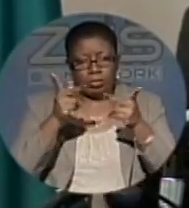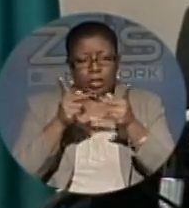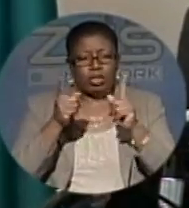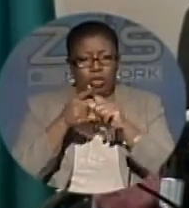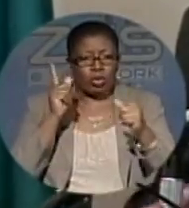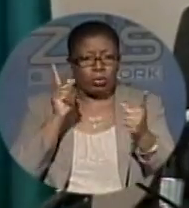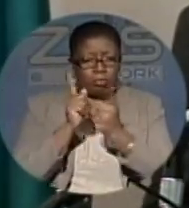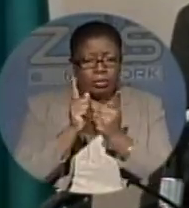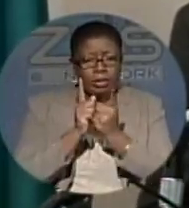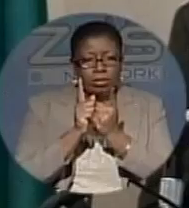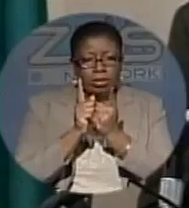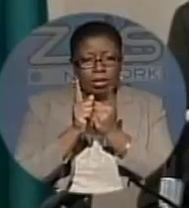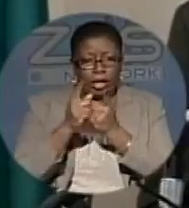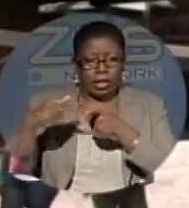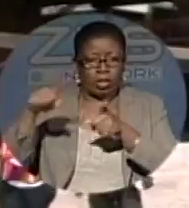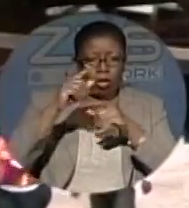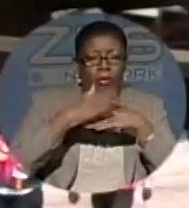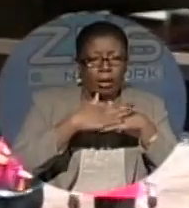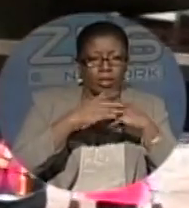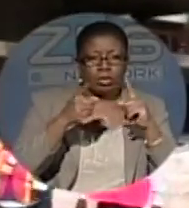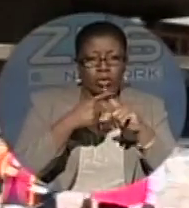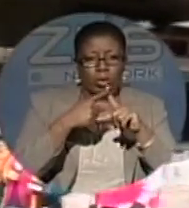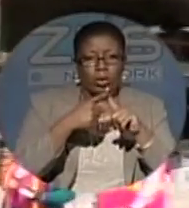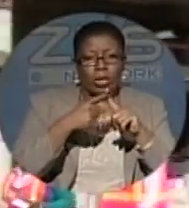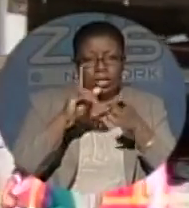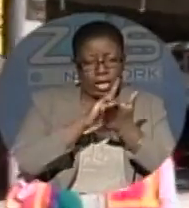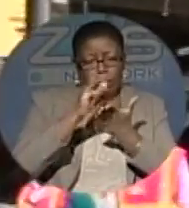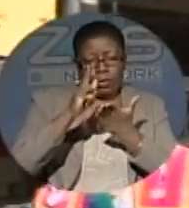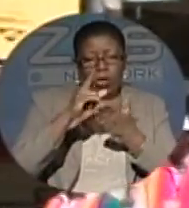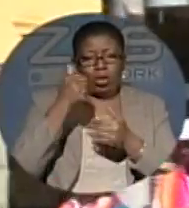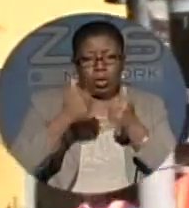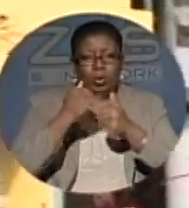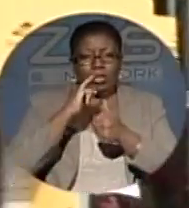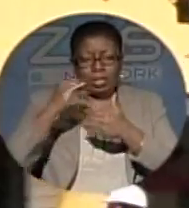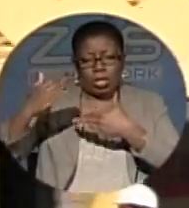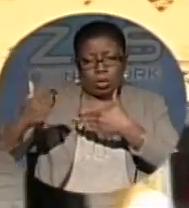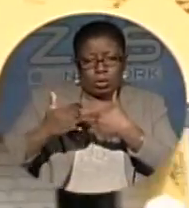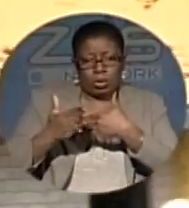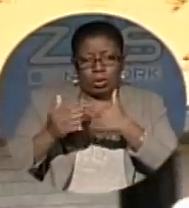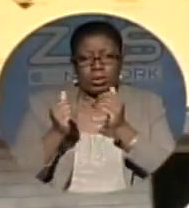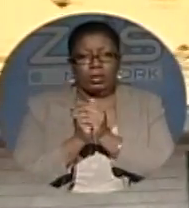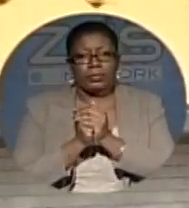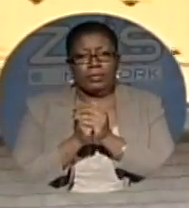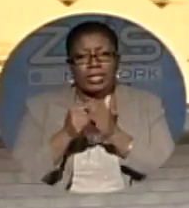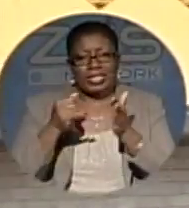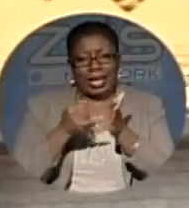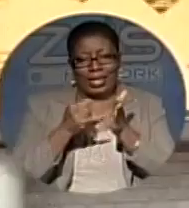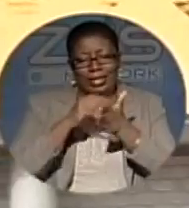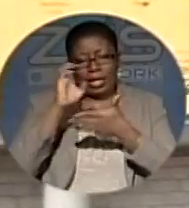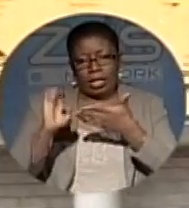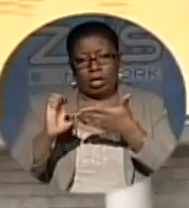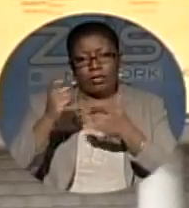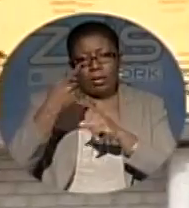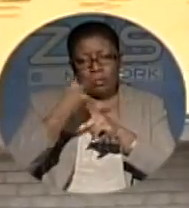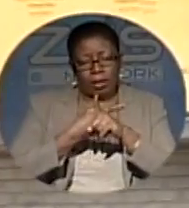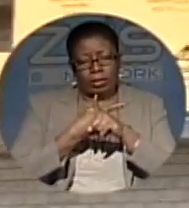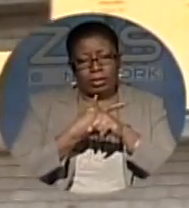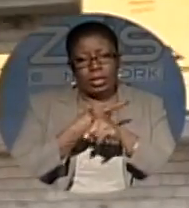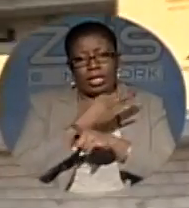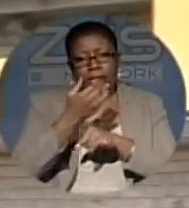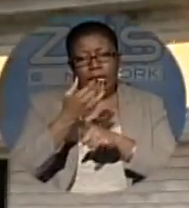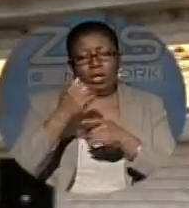then easily transit back to where they've come. According to Steeves, by the end of the month, they will make an announcement of their